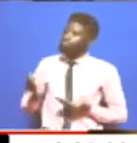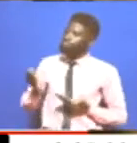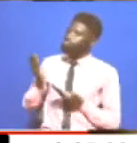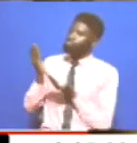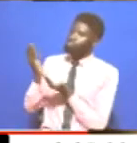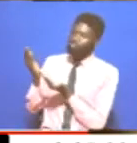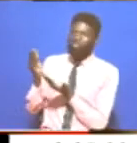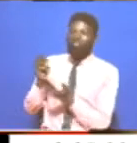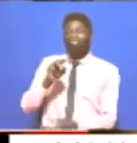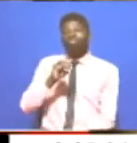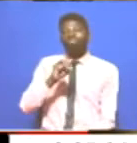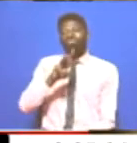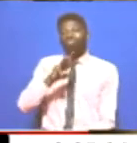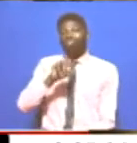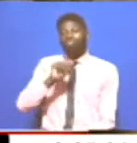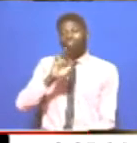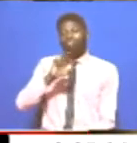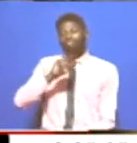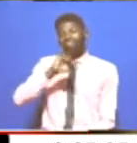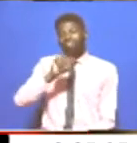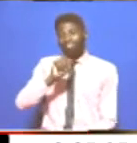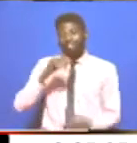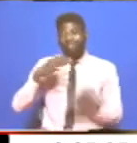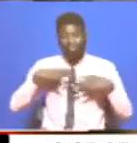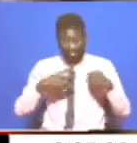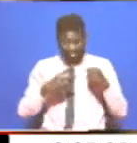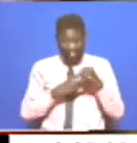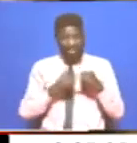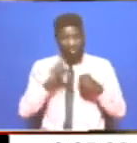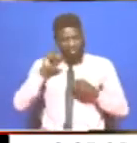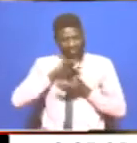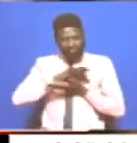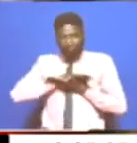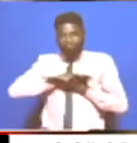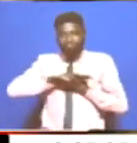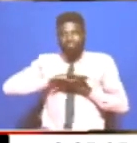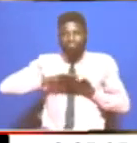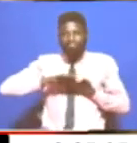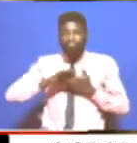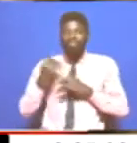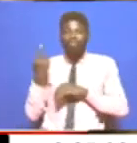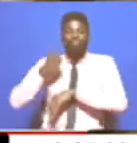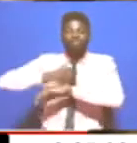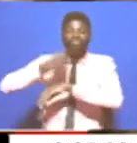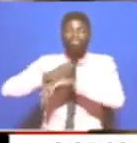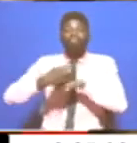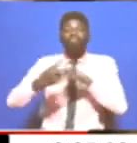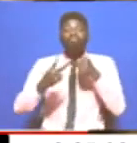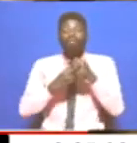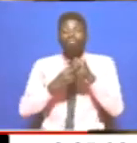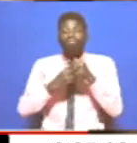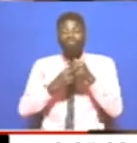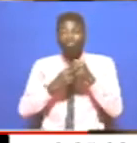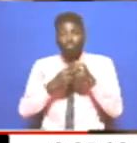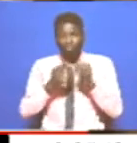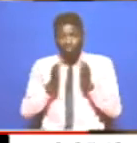Na watu saba huwa lazima wamejitakasa. Kwa siku saba hawalali na bibi zao na bibi